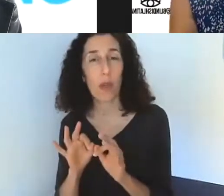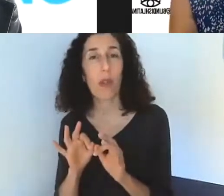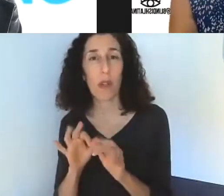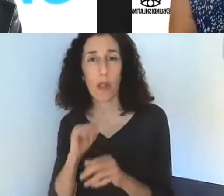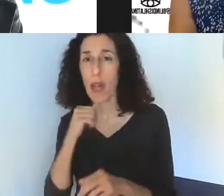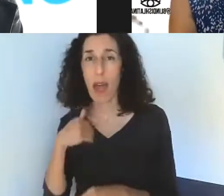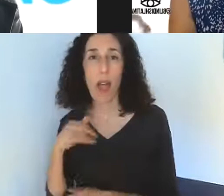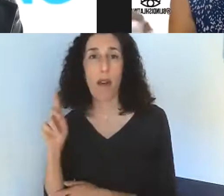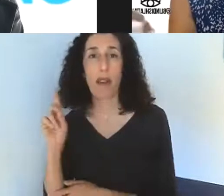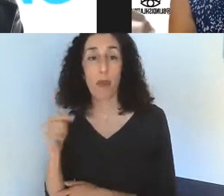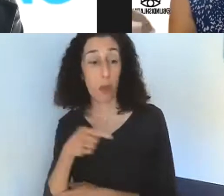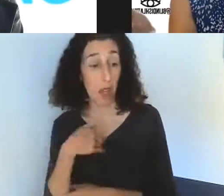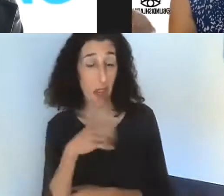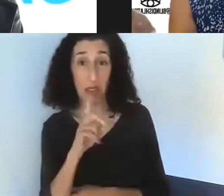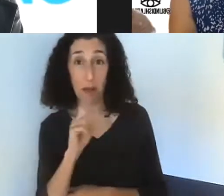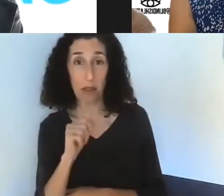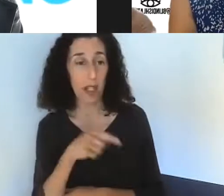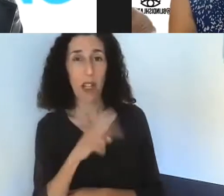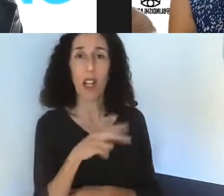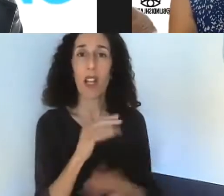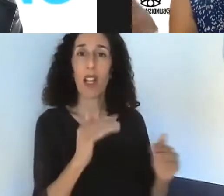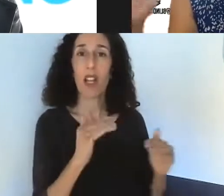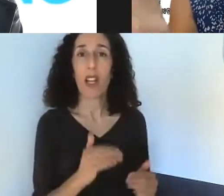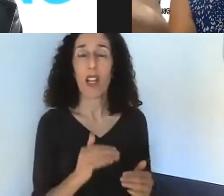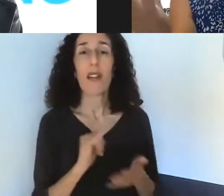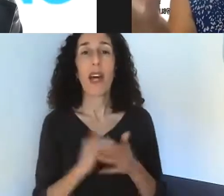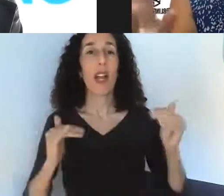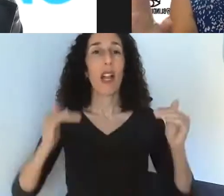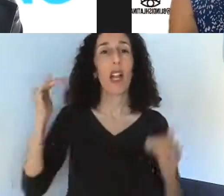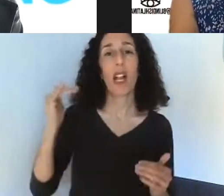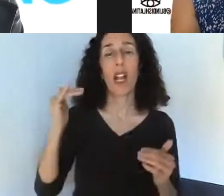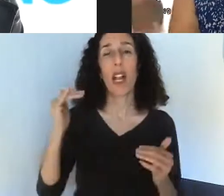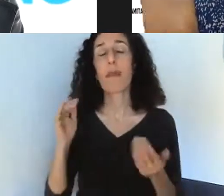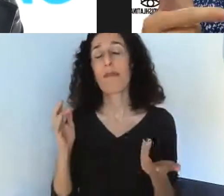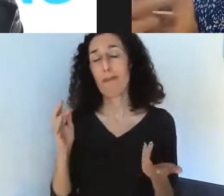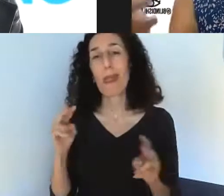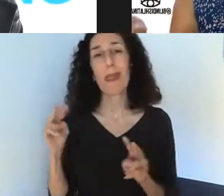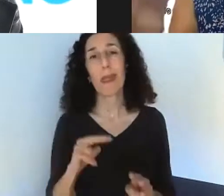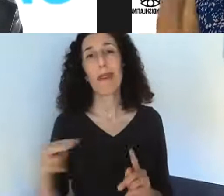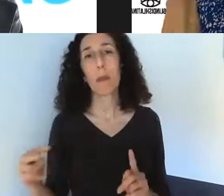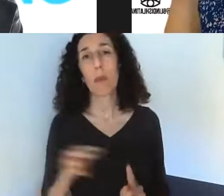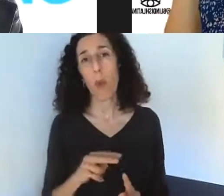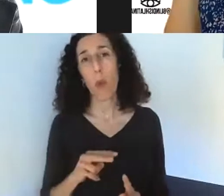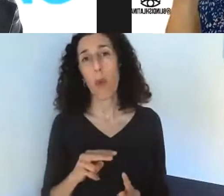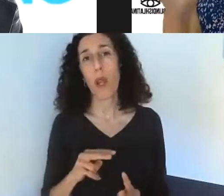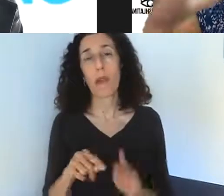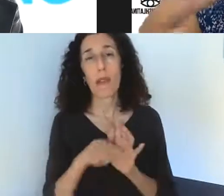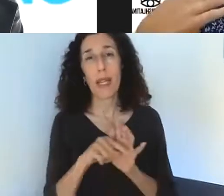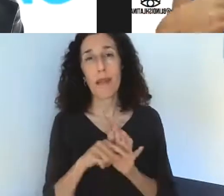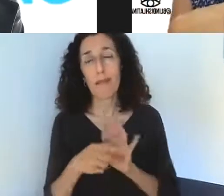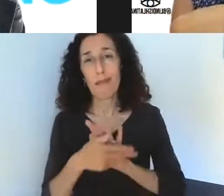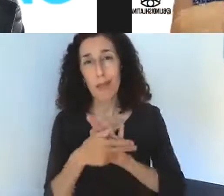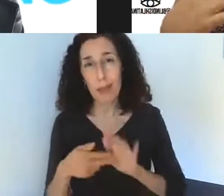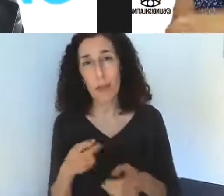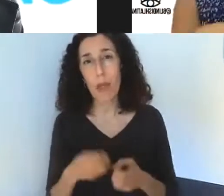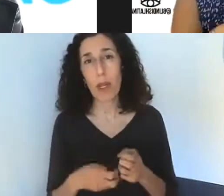disability. So when we think about this as also stigma,